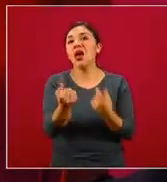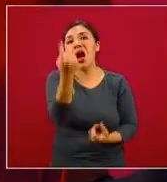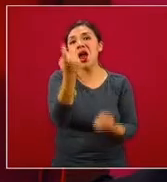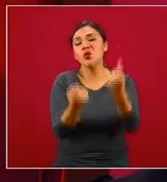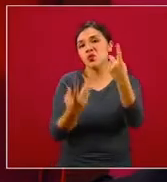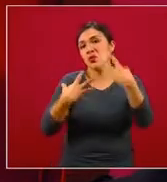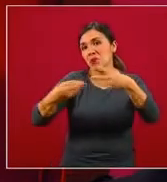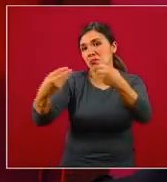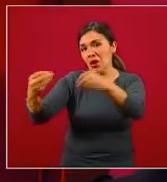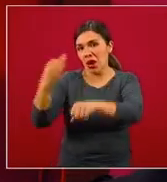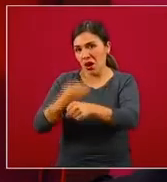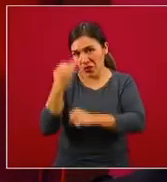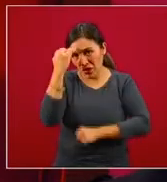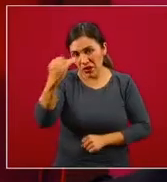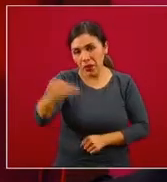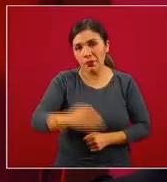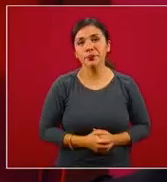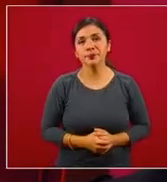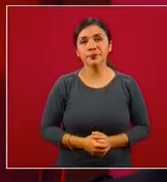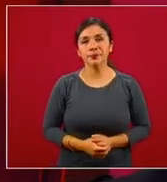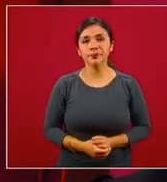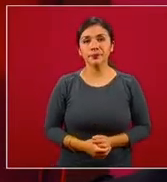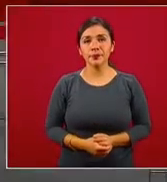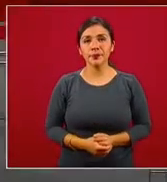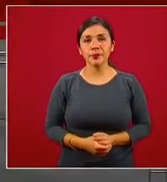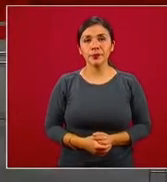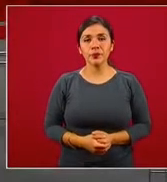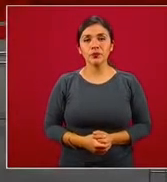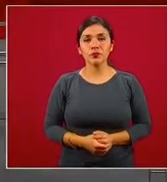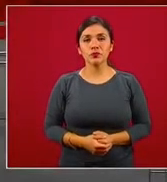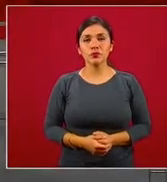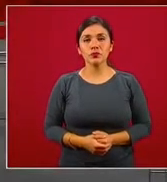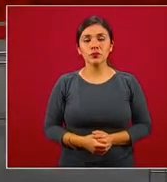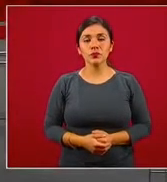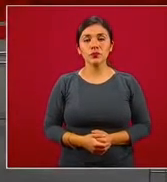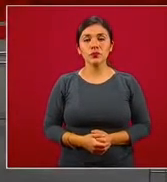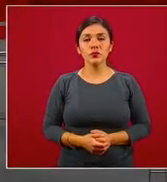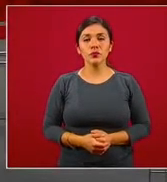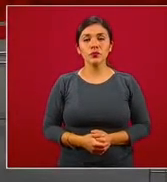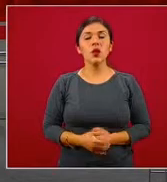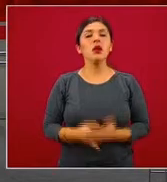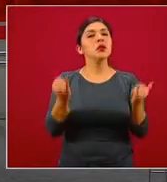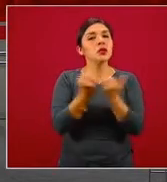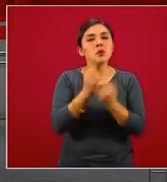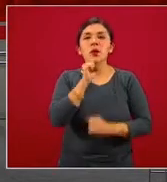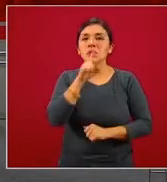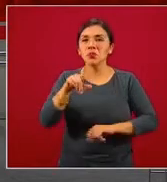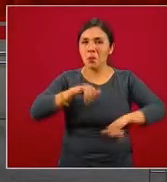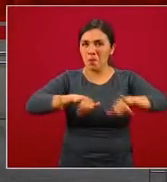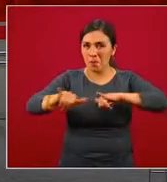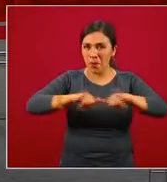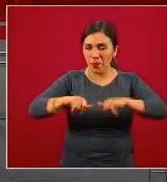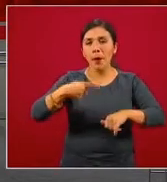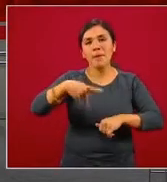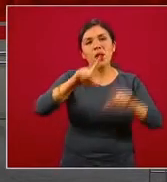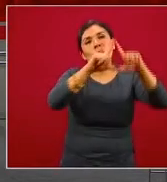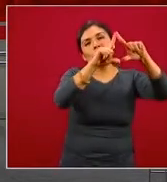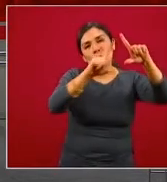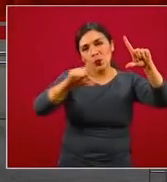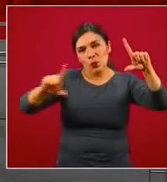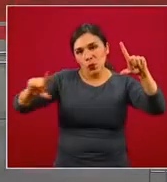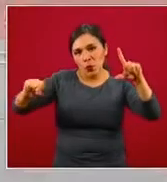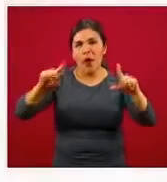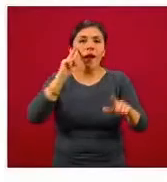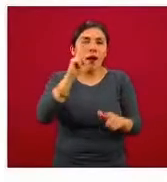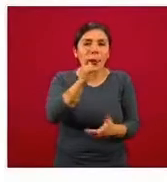en esta states they tasa have more global. active En la cases, the siguiente transmission diapositiva rate is veremos también higher. la tasa de Here we incidencia can see acumulada, the cumulative pero ahora en incidence orden rate